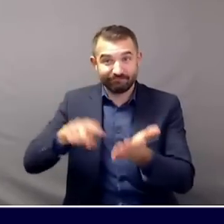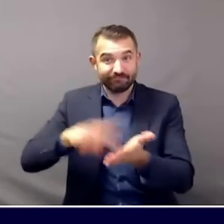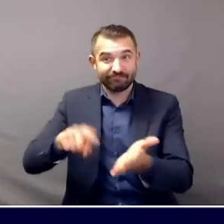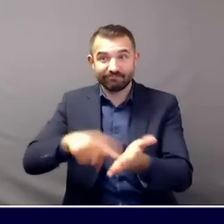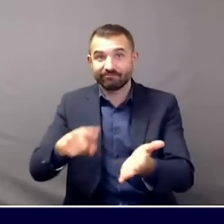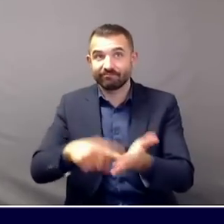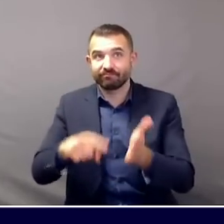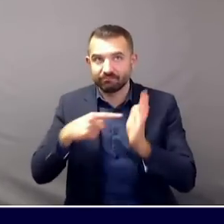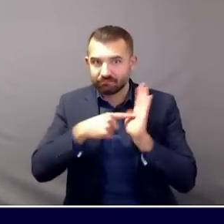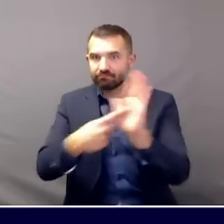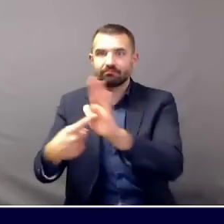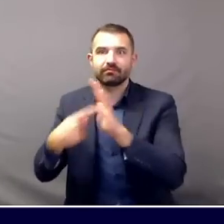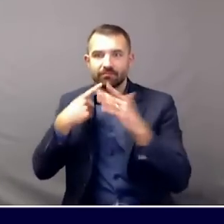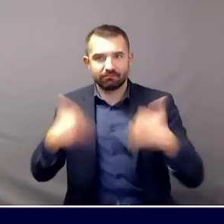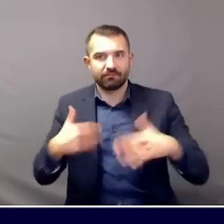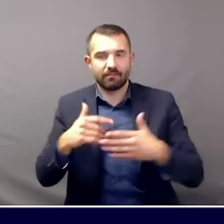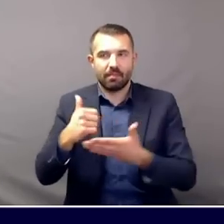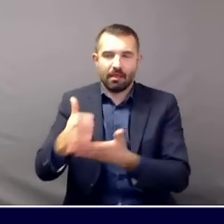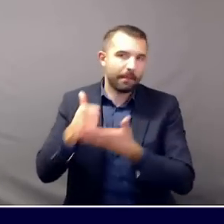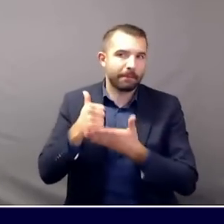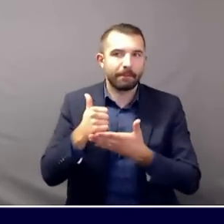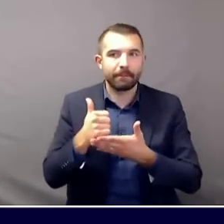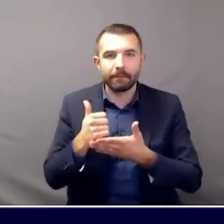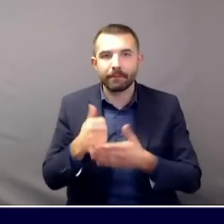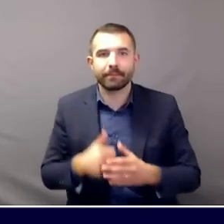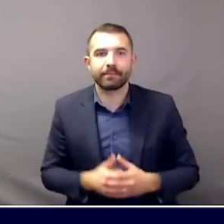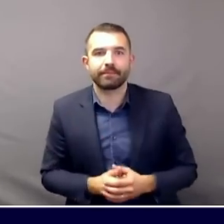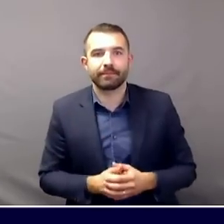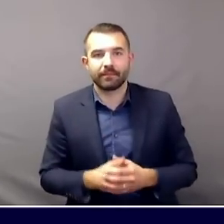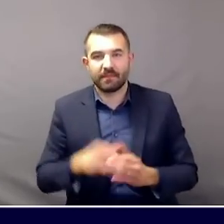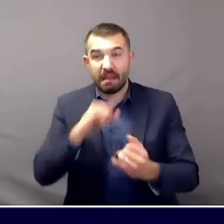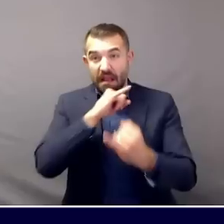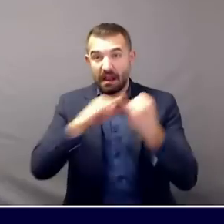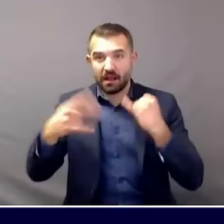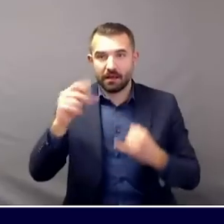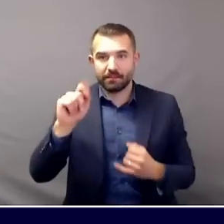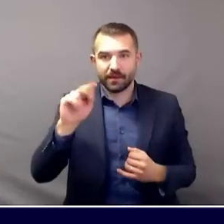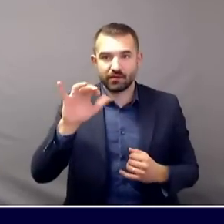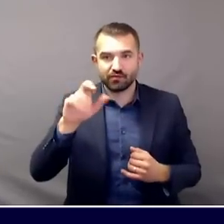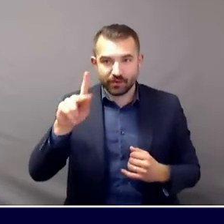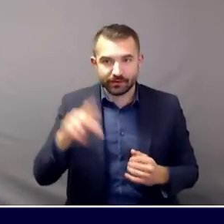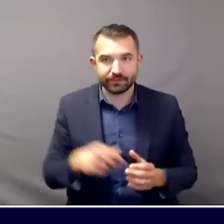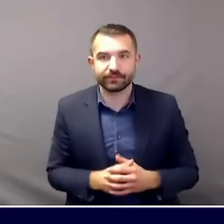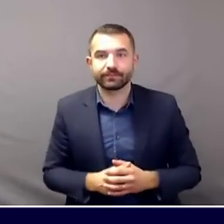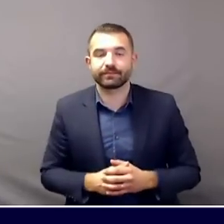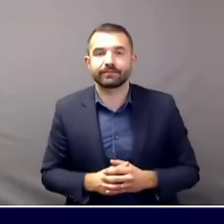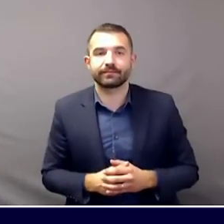direction. And to round us out for the afternoon, I'm going to turn it over to Patrick.